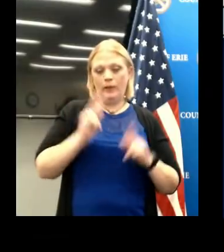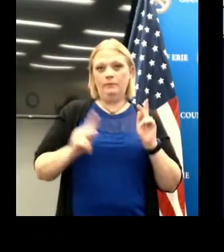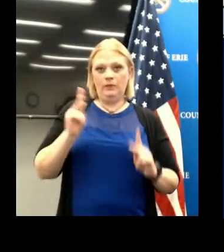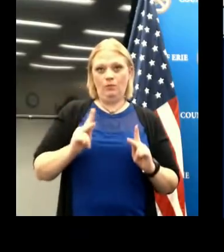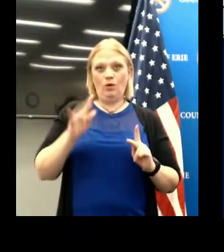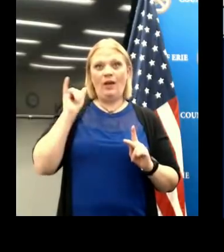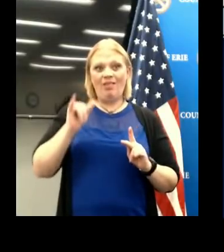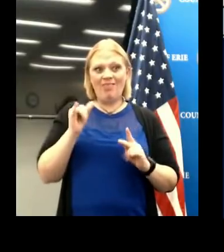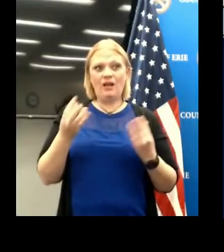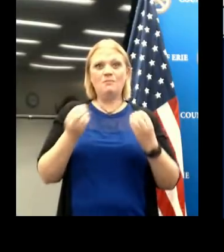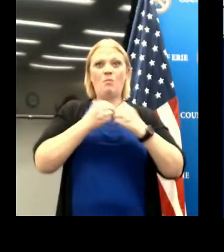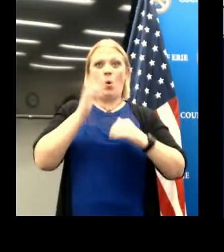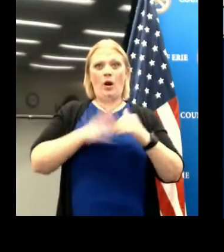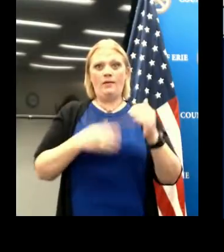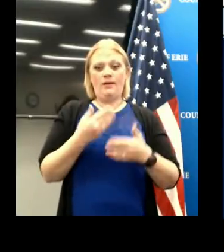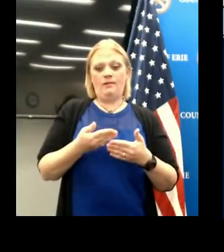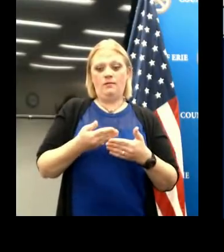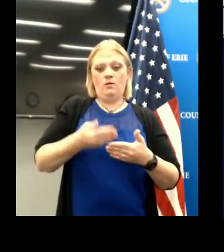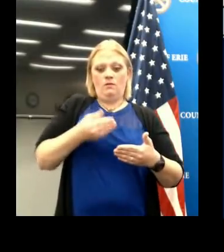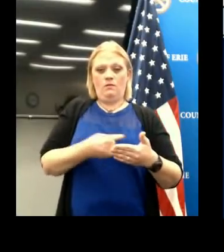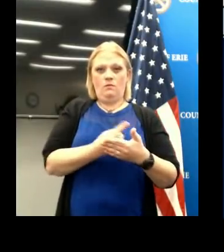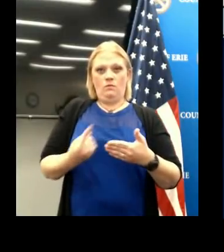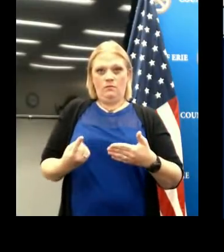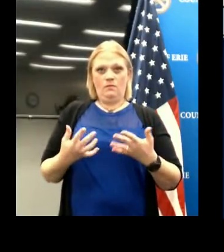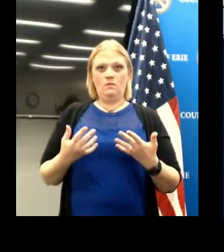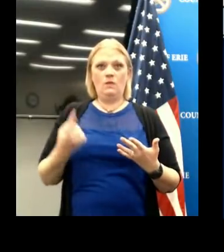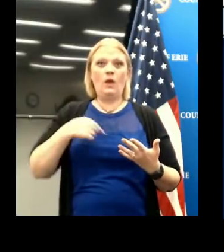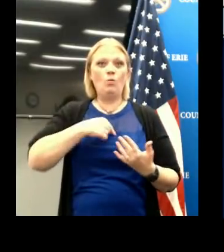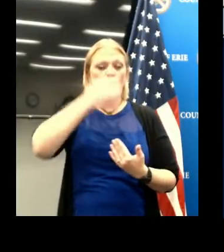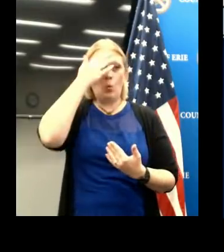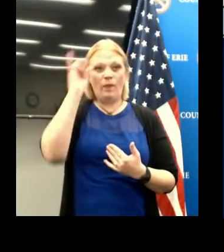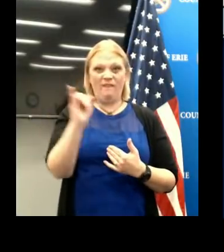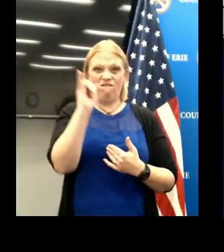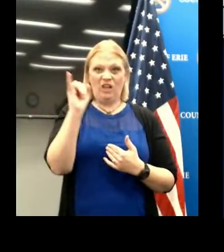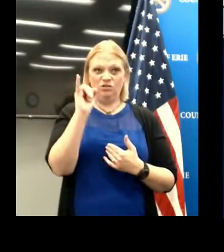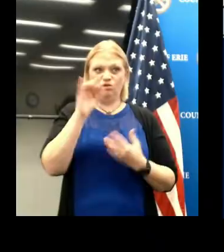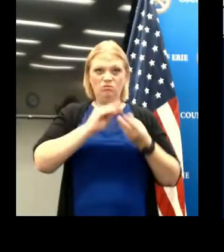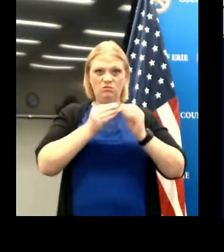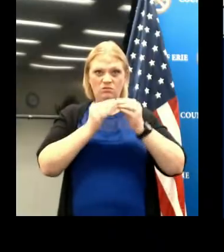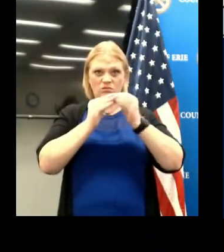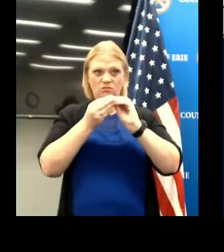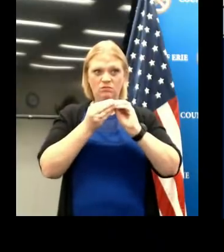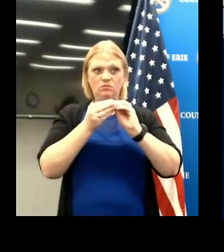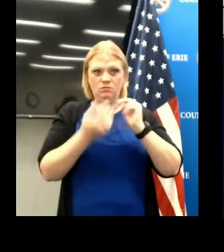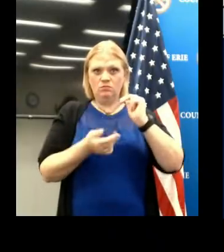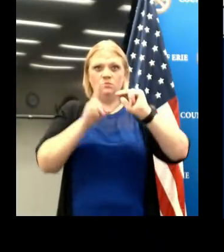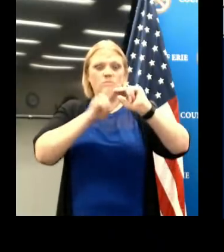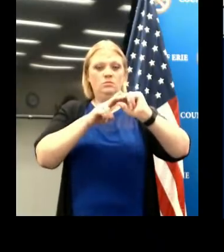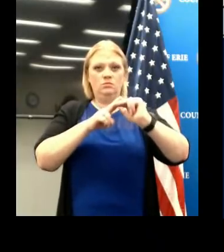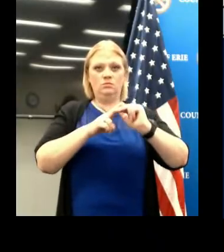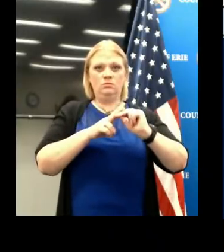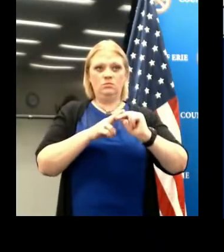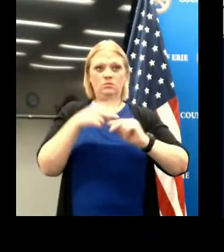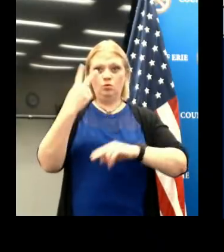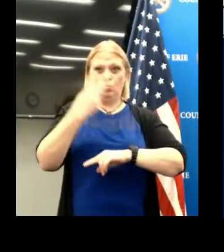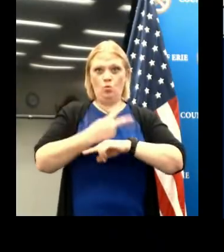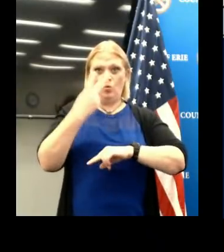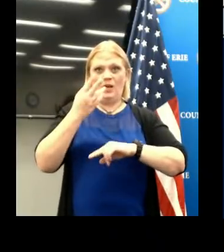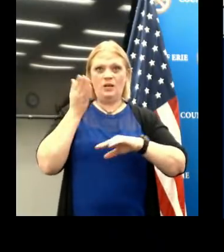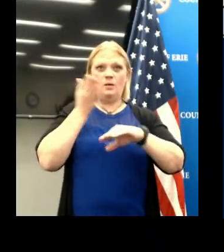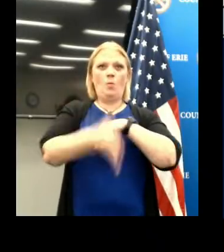prior week. And we do know that our infection rate has gone up to where the last 2 days it was over